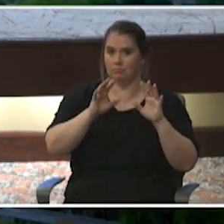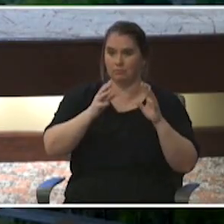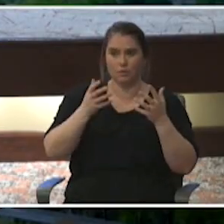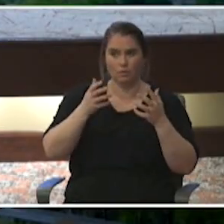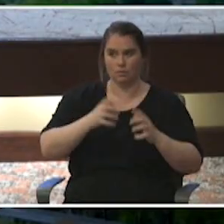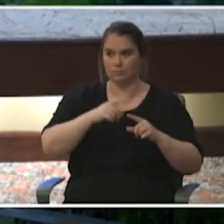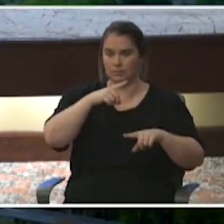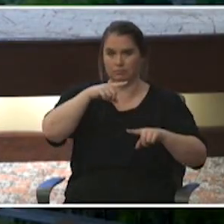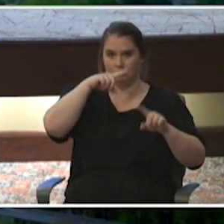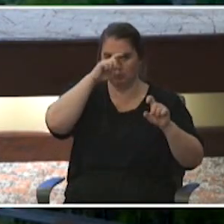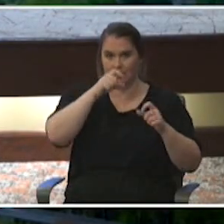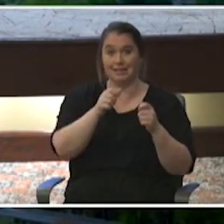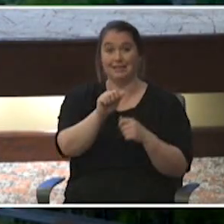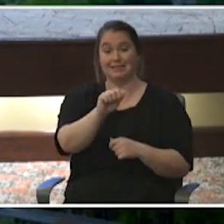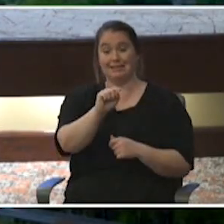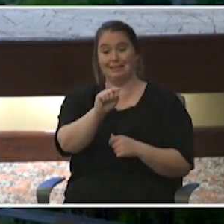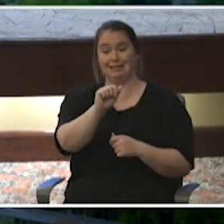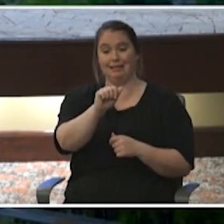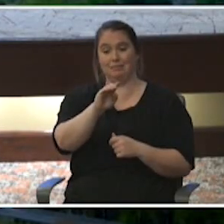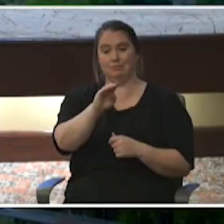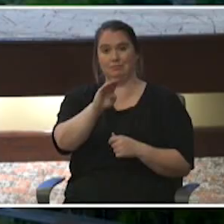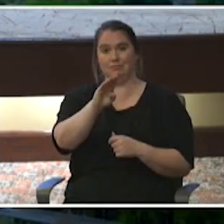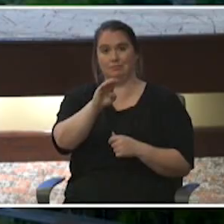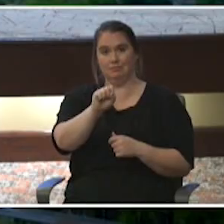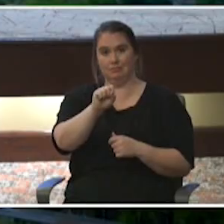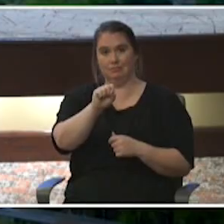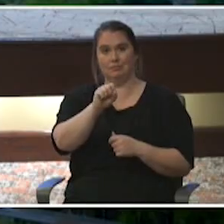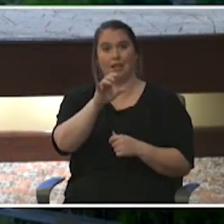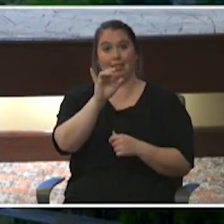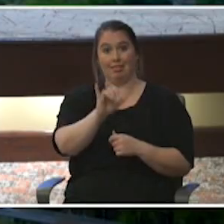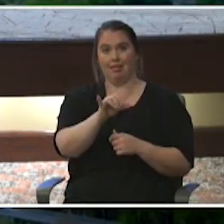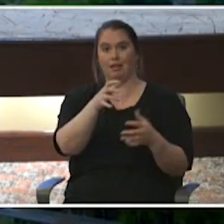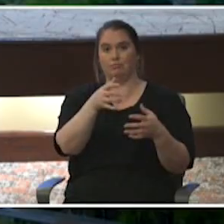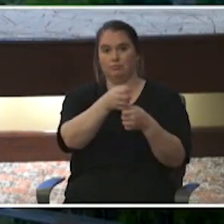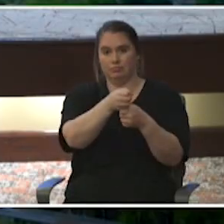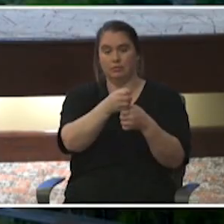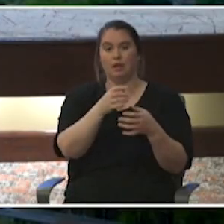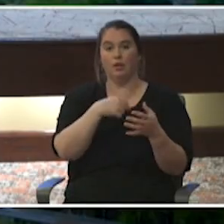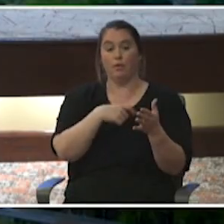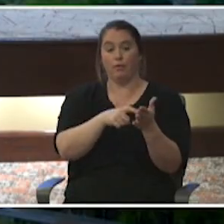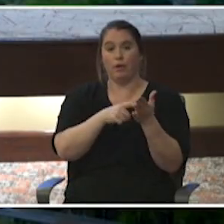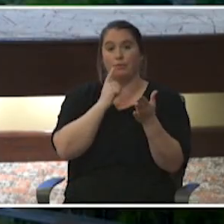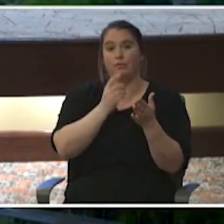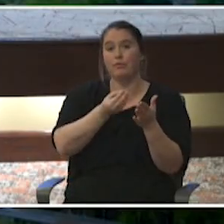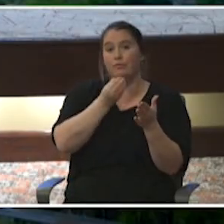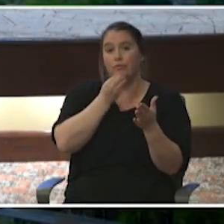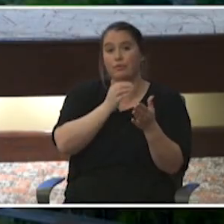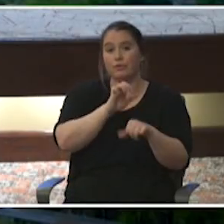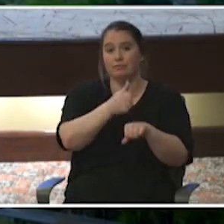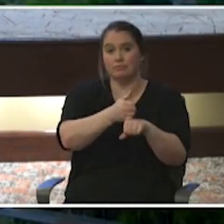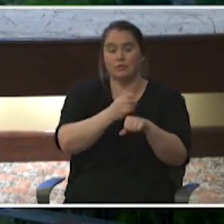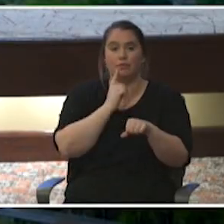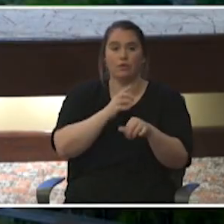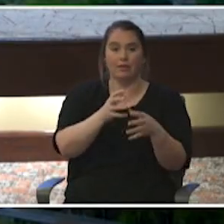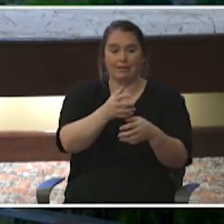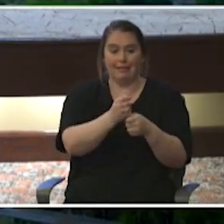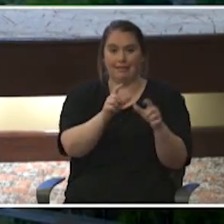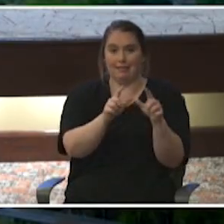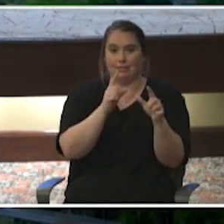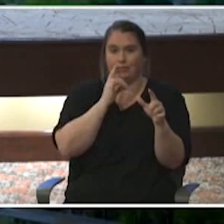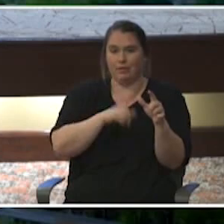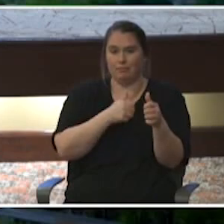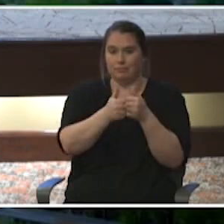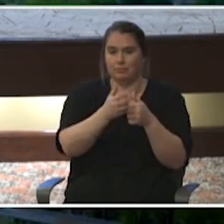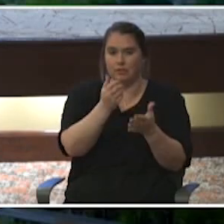with the TABC requirement to obtain an alcohol permit or the requirement to get a food establishment permit from the McLennan County Health